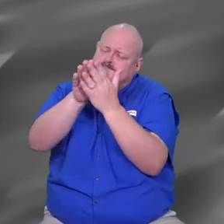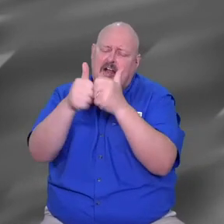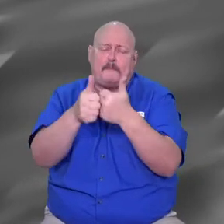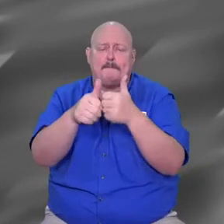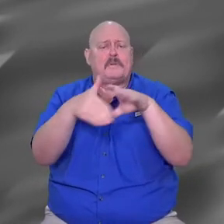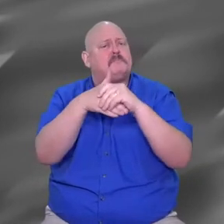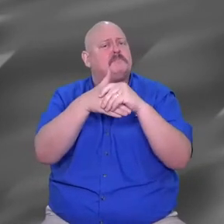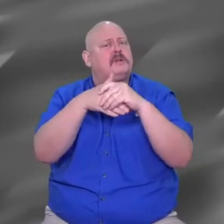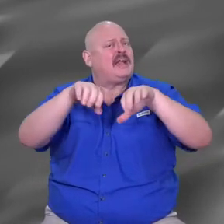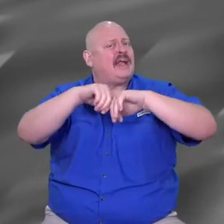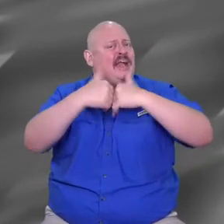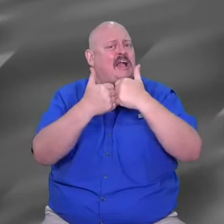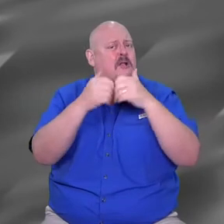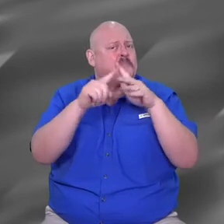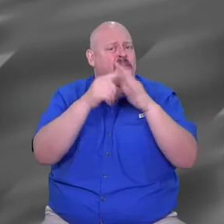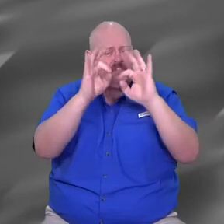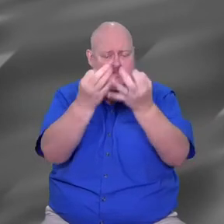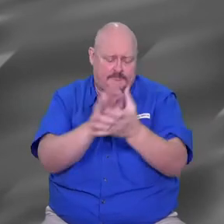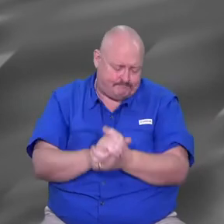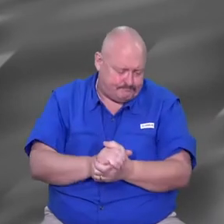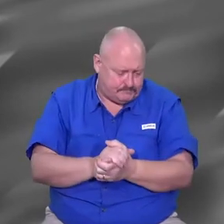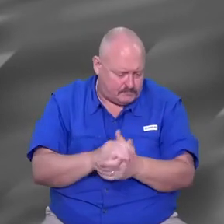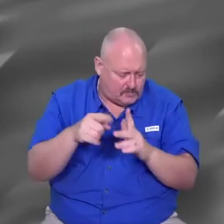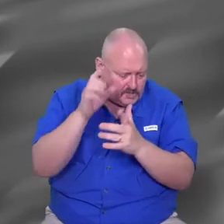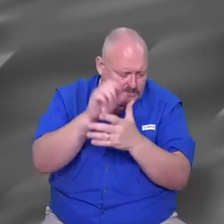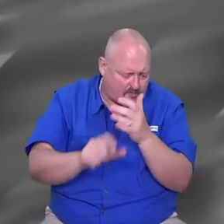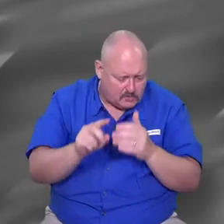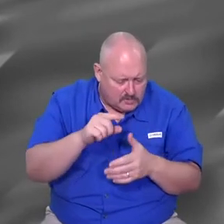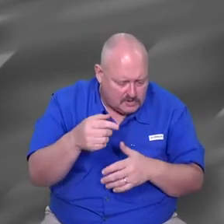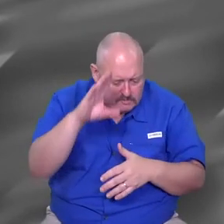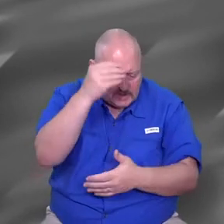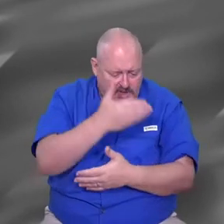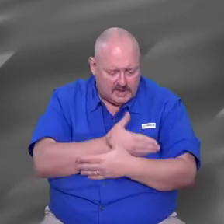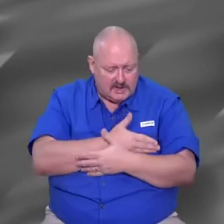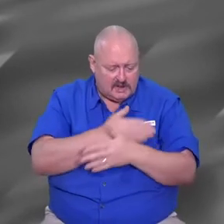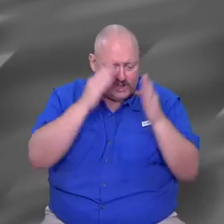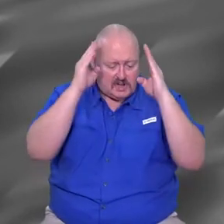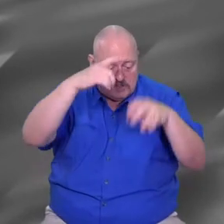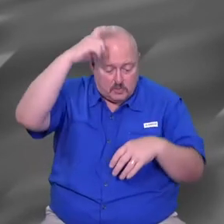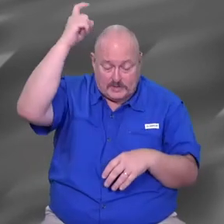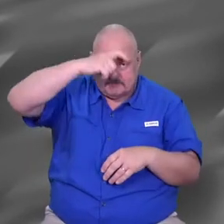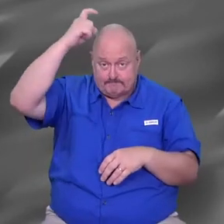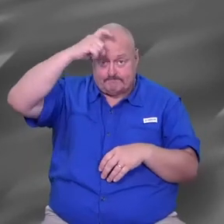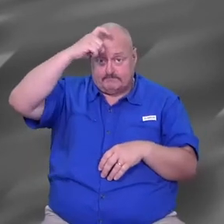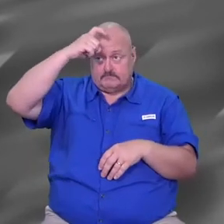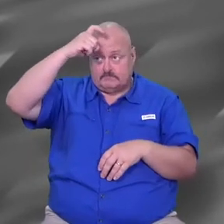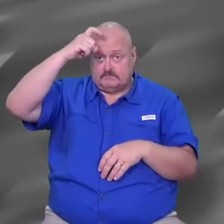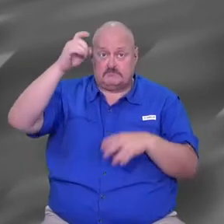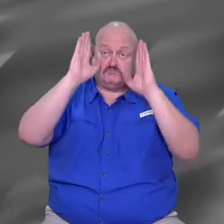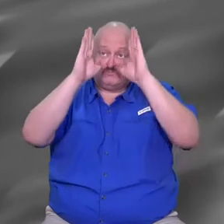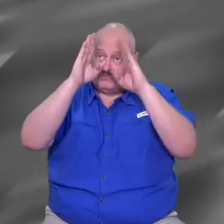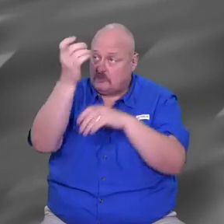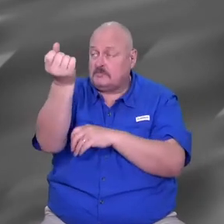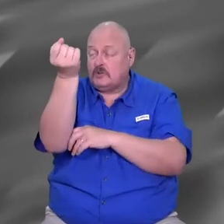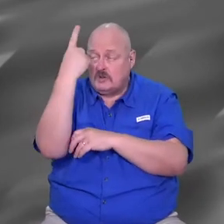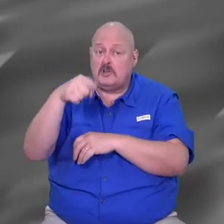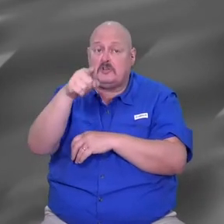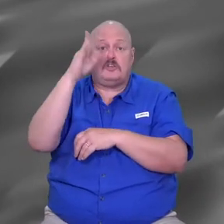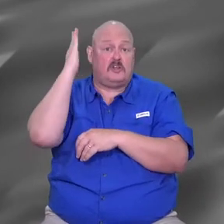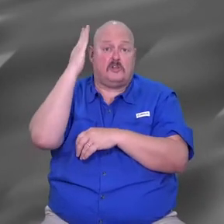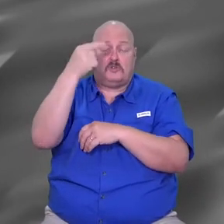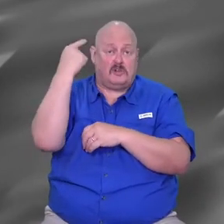do they begin in a family? I want to begin in verse 1. It says, my son, attend unto my wisdom, bow thine ear to my understanding, that you may